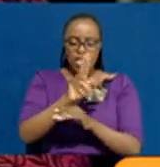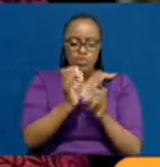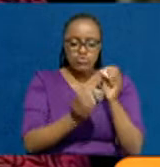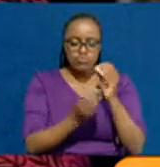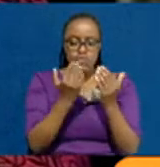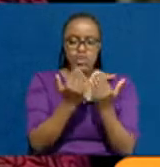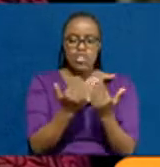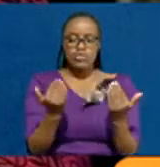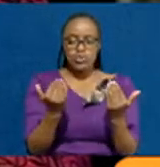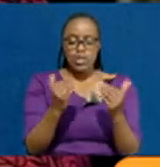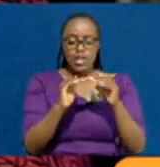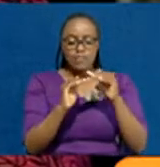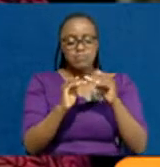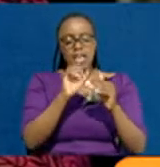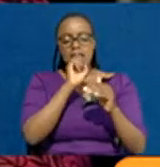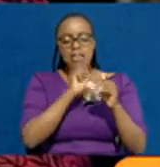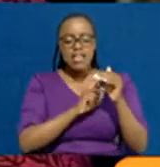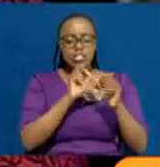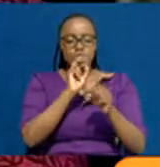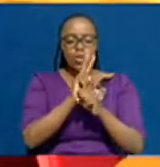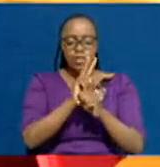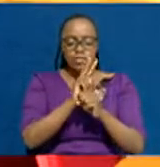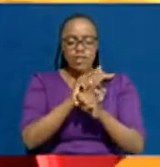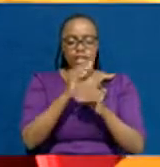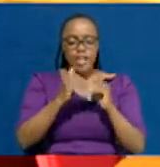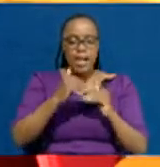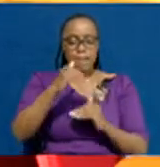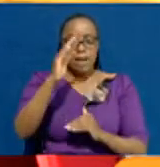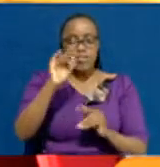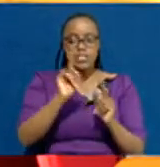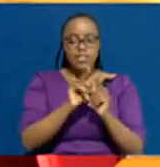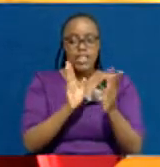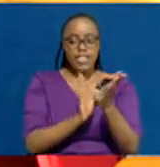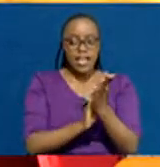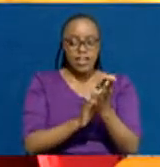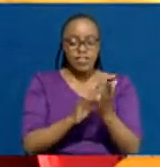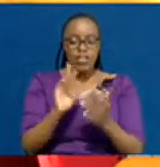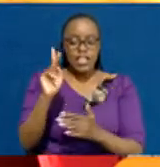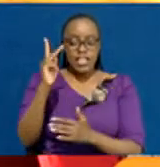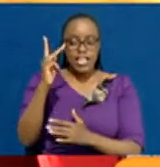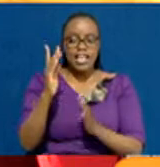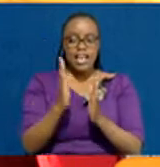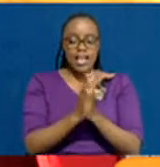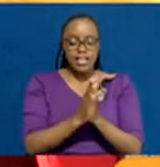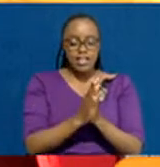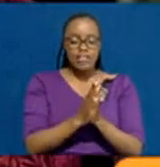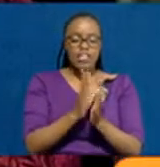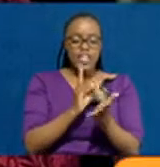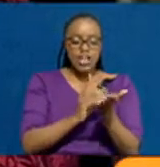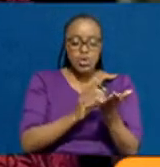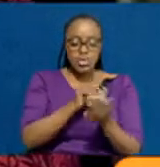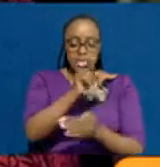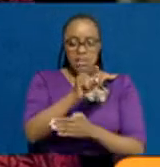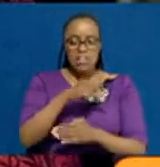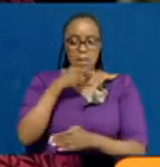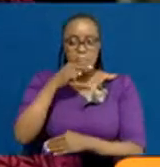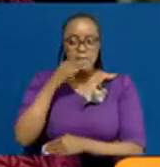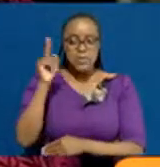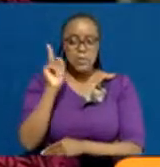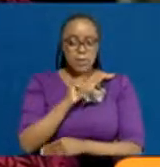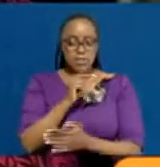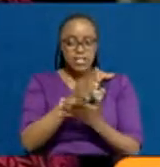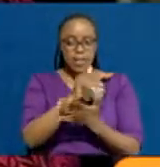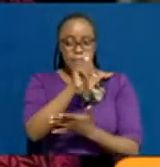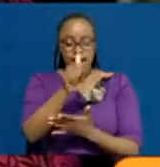children aged 12 and above. That's the recommendation for Kenya. And as Dr. Mula has also mentioned, some